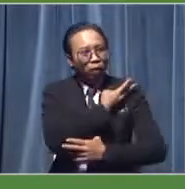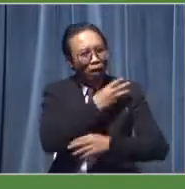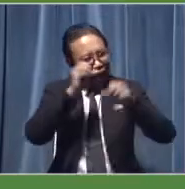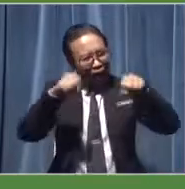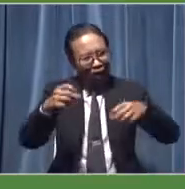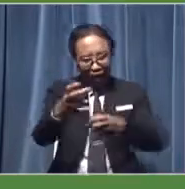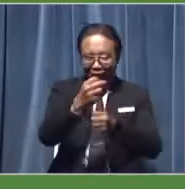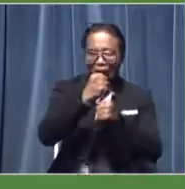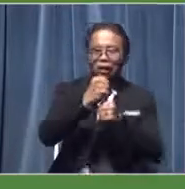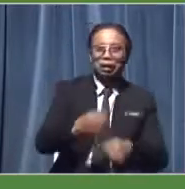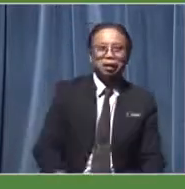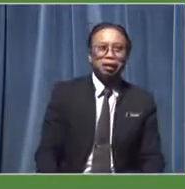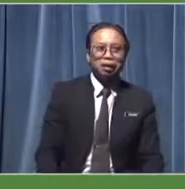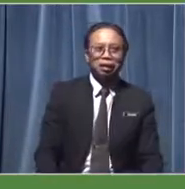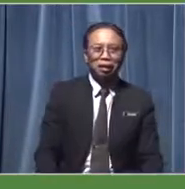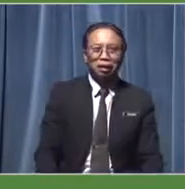get